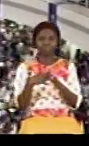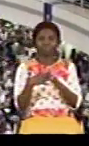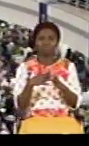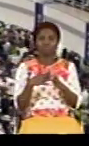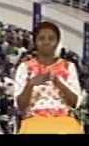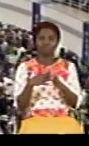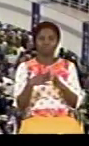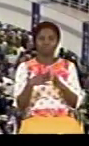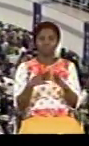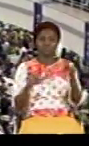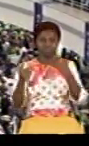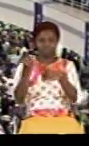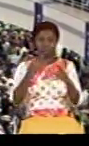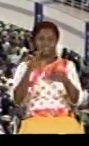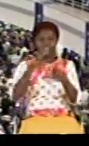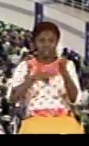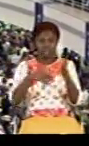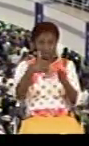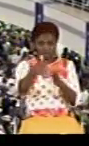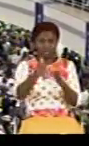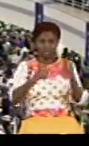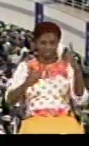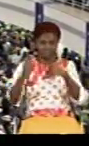I said, read it yourself.